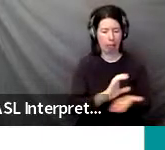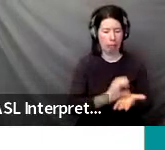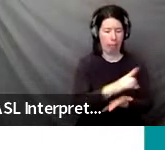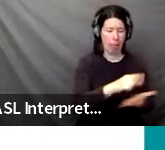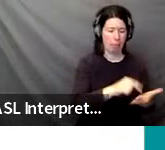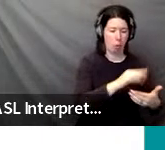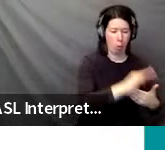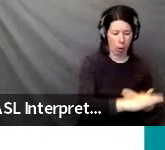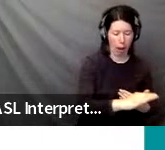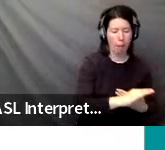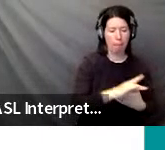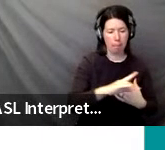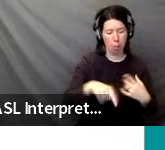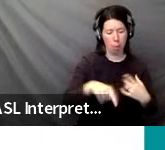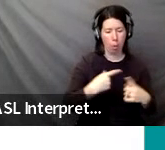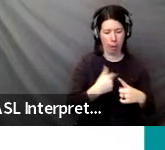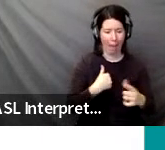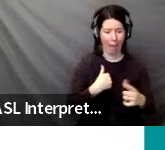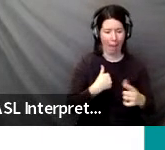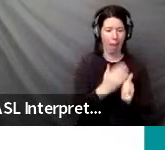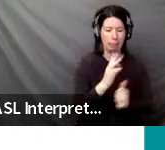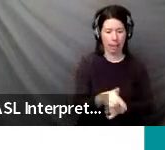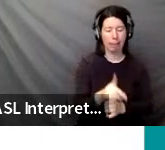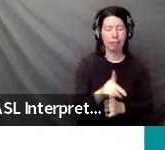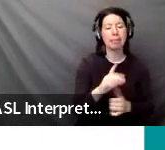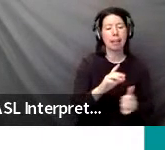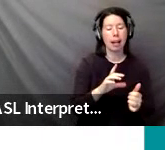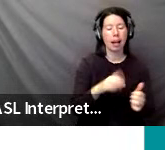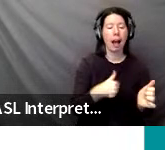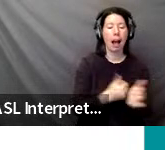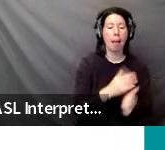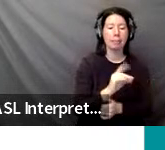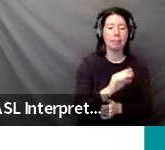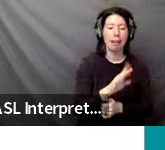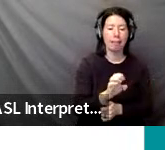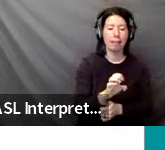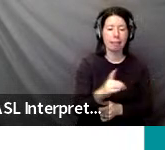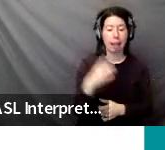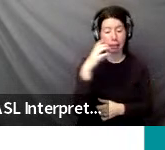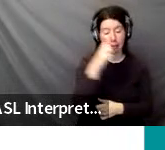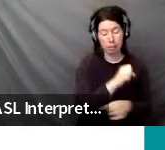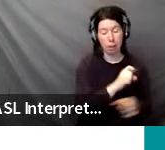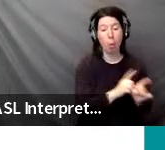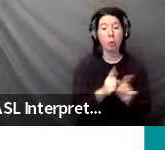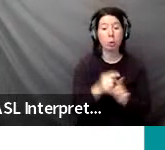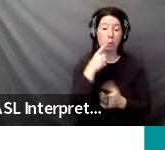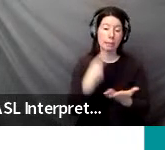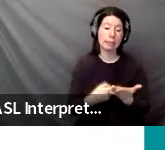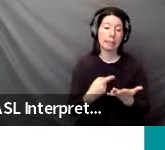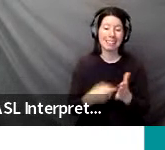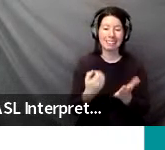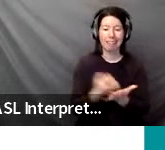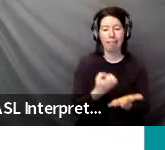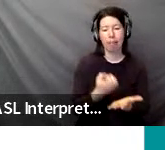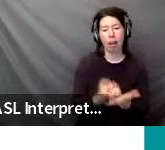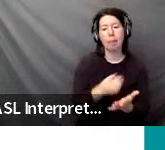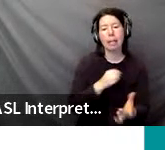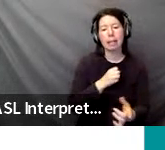estimate, but then also speak a little bit about an economic impact analysis that the program